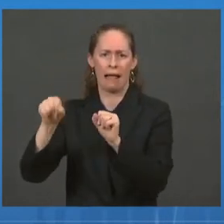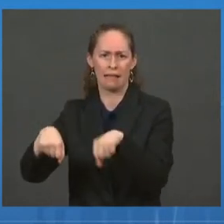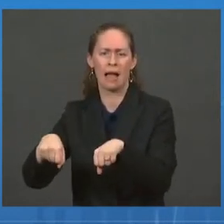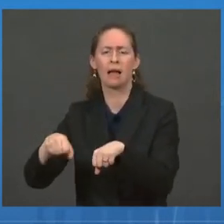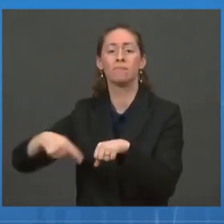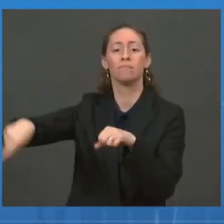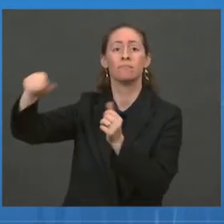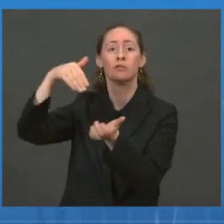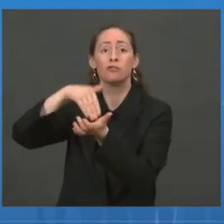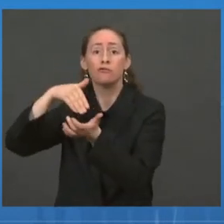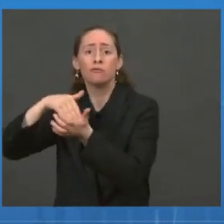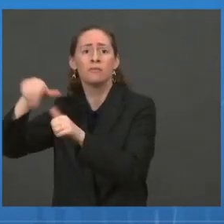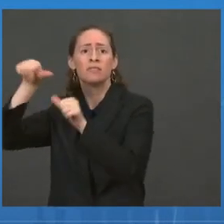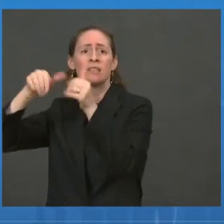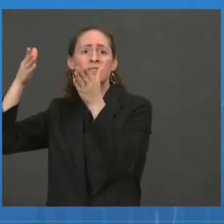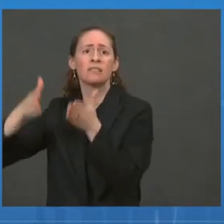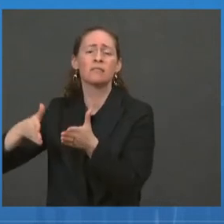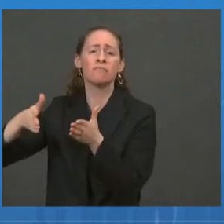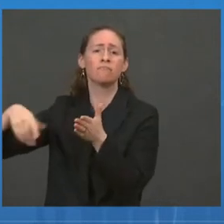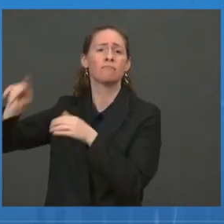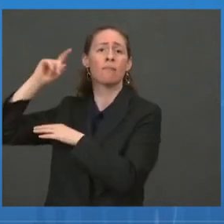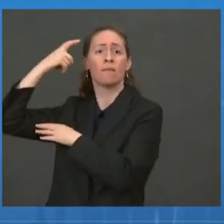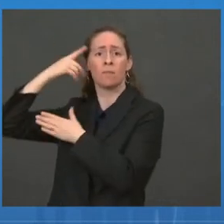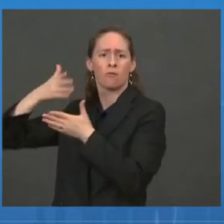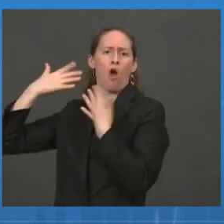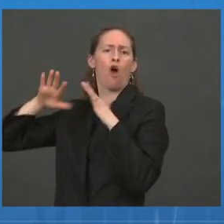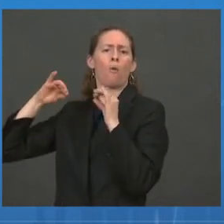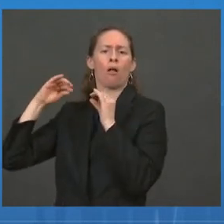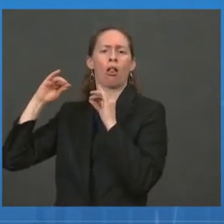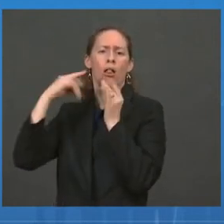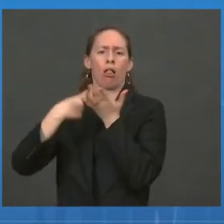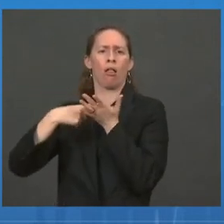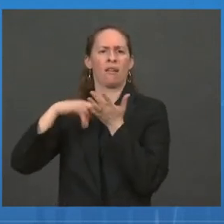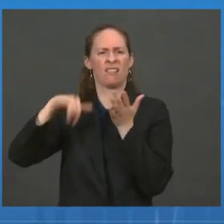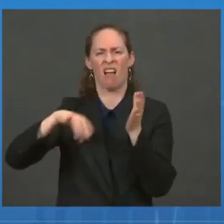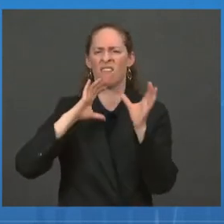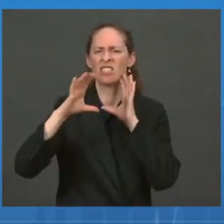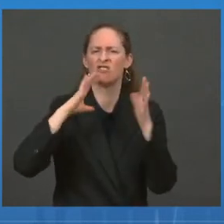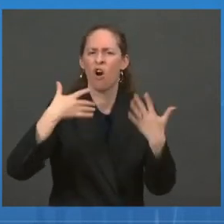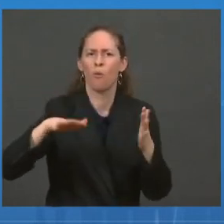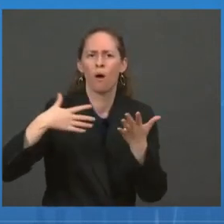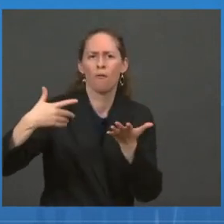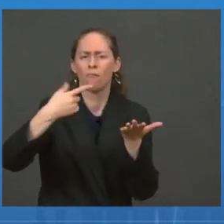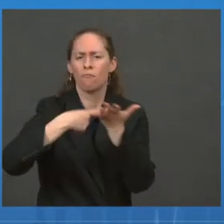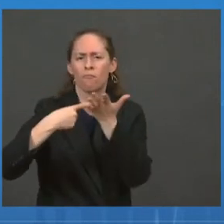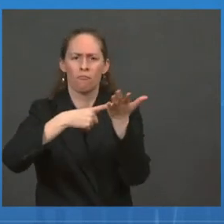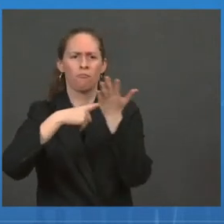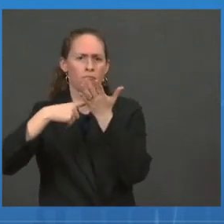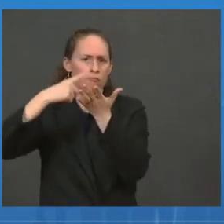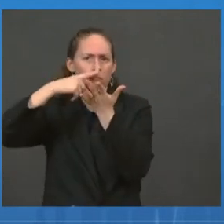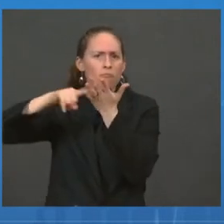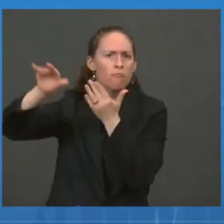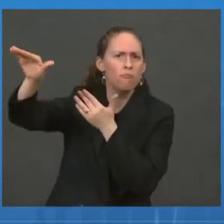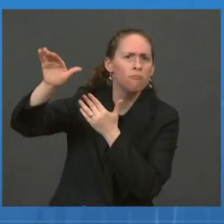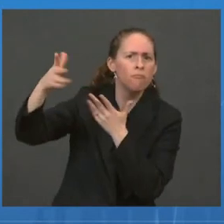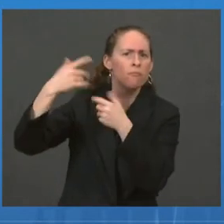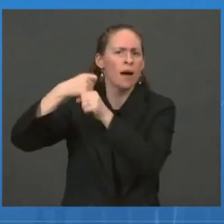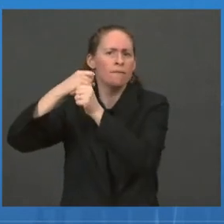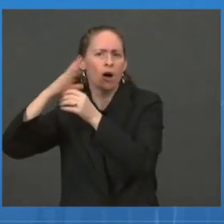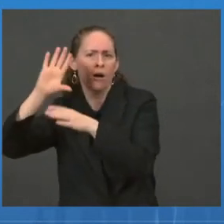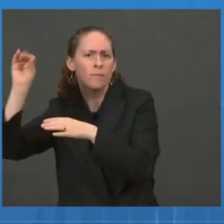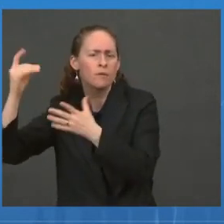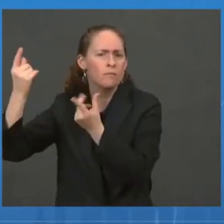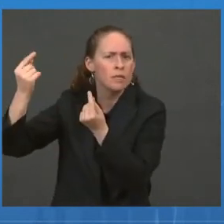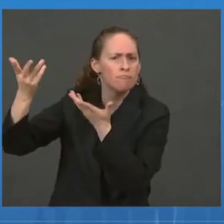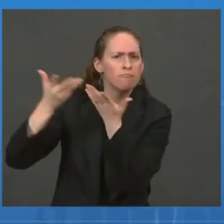manufacturers on this scenario and this includes conversations about the most appropriate regulatory pathway for